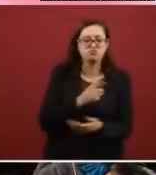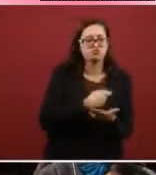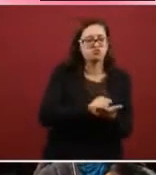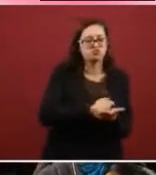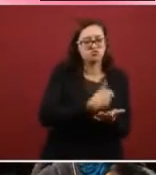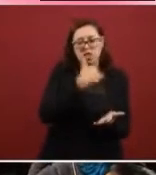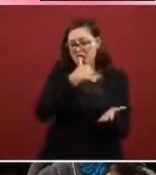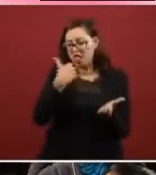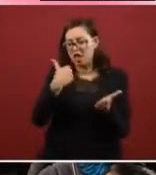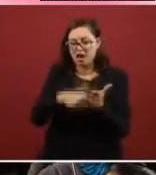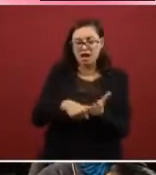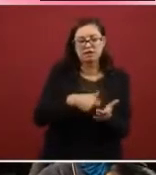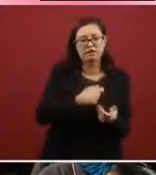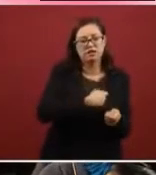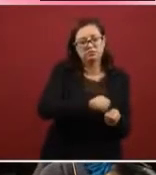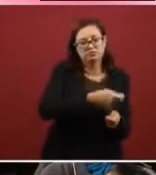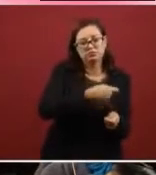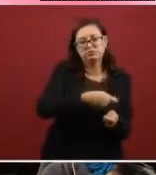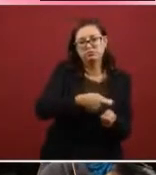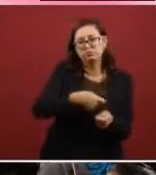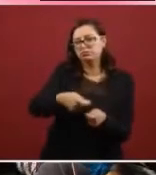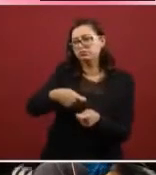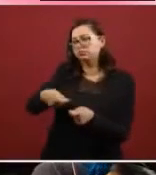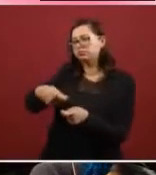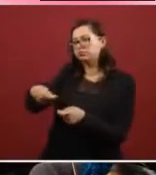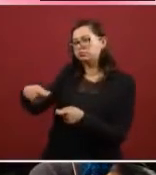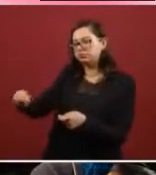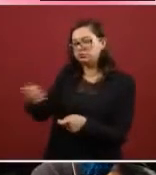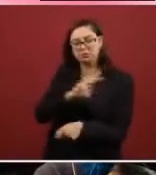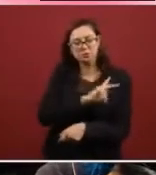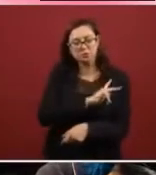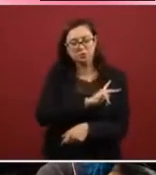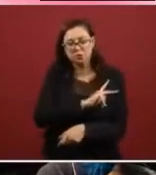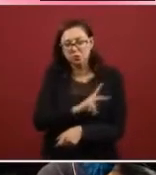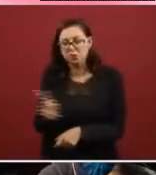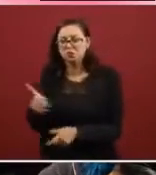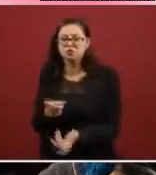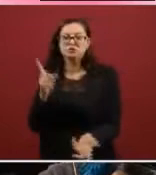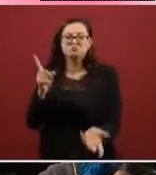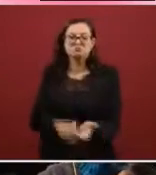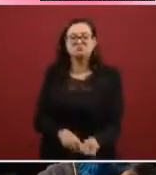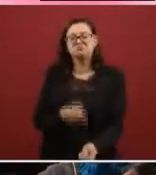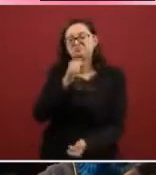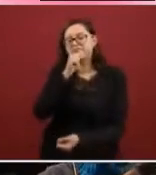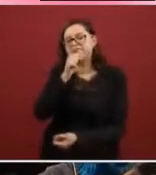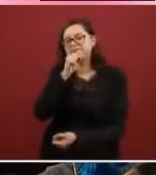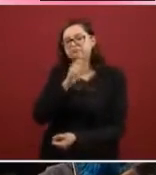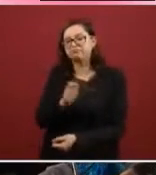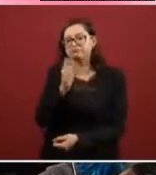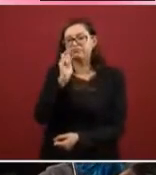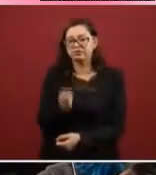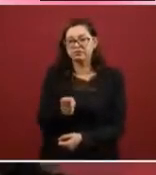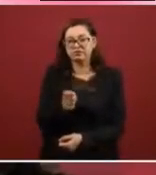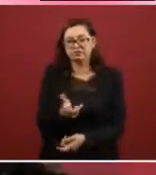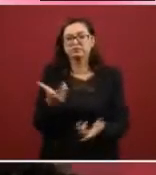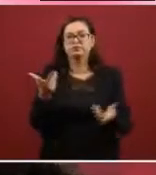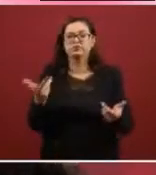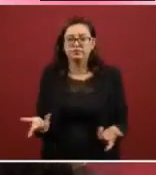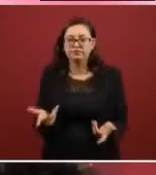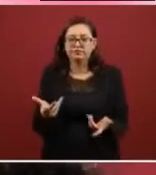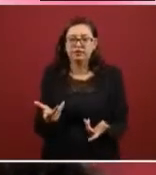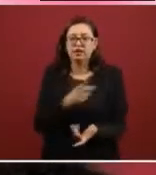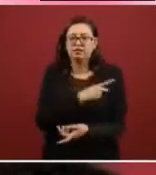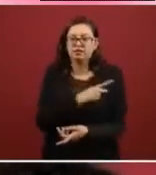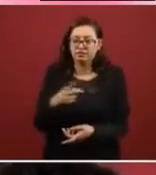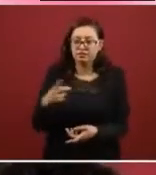que envió el señor the presidente letter de la República, that the president sent, que en esencia dice that in essence lo mismo, says que debemos the same thing, that we